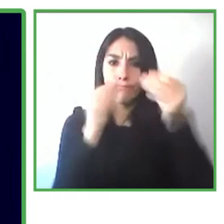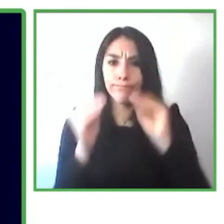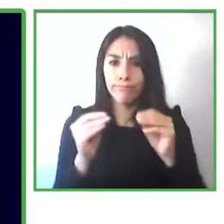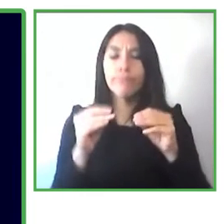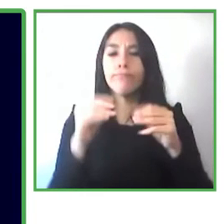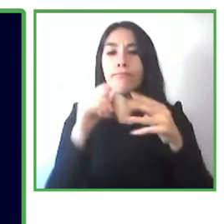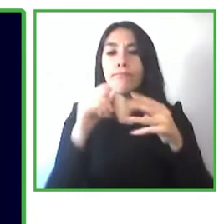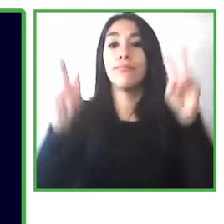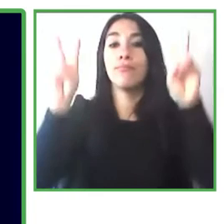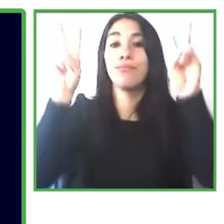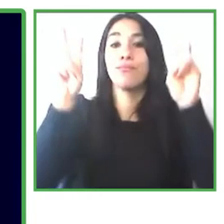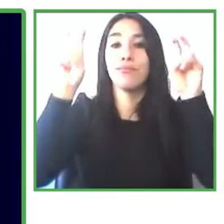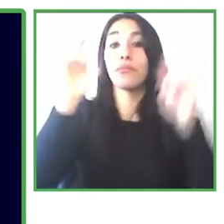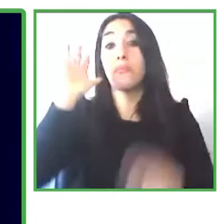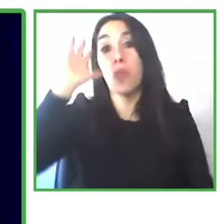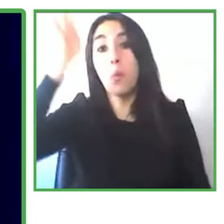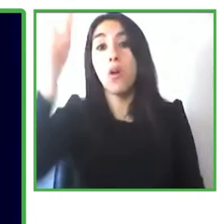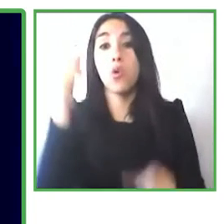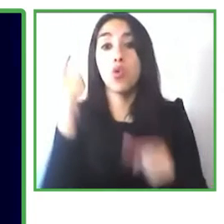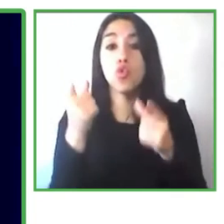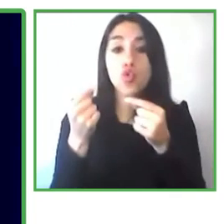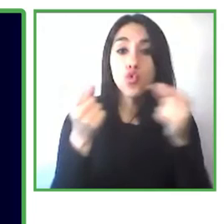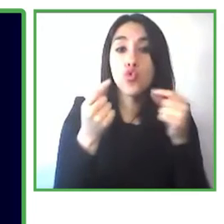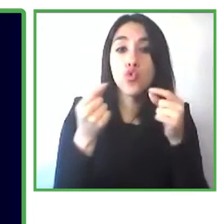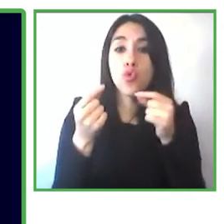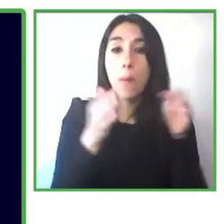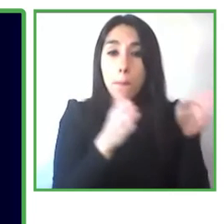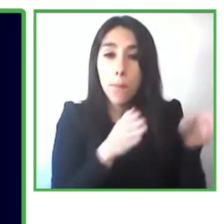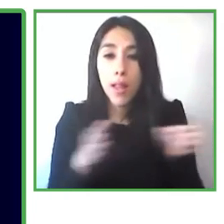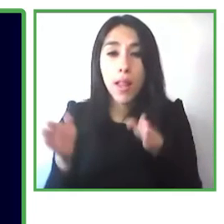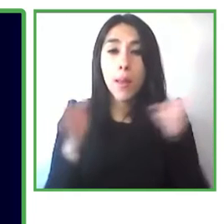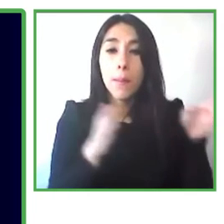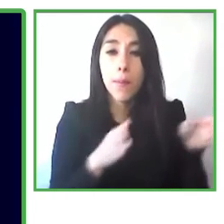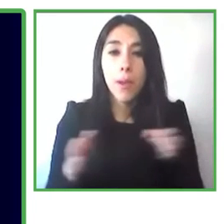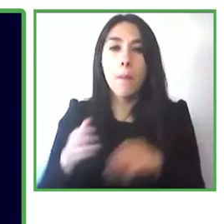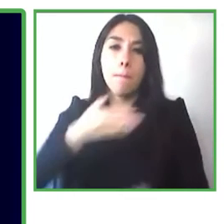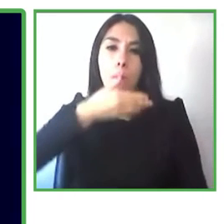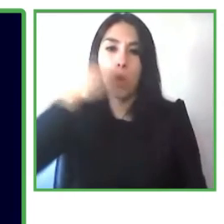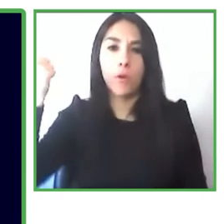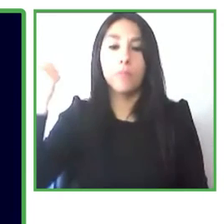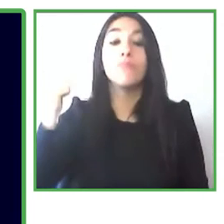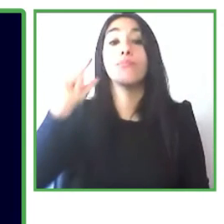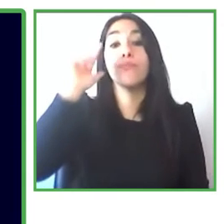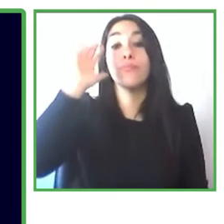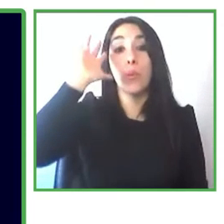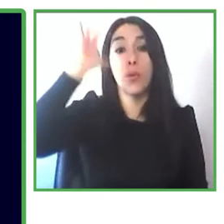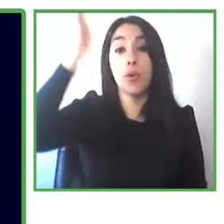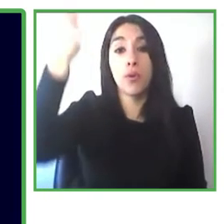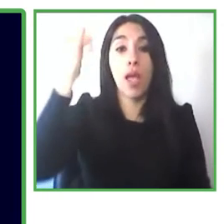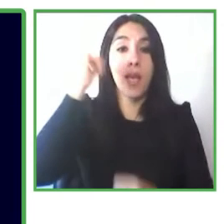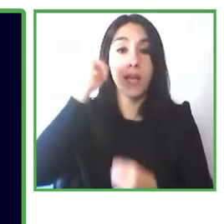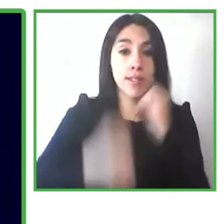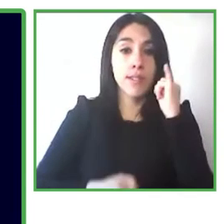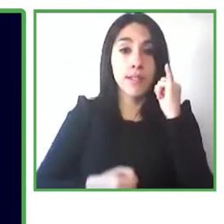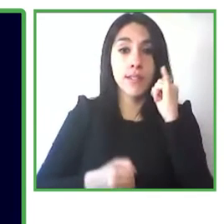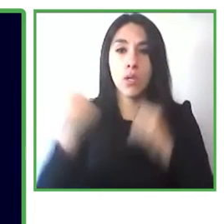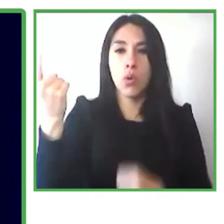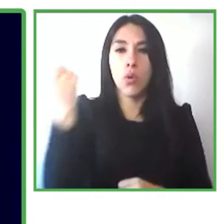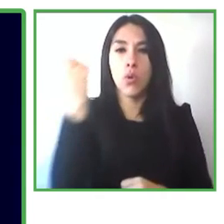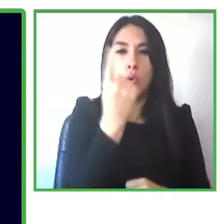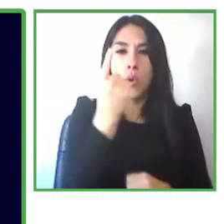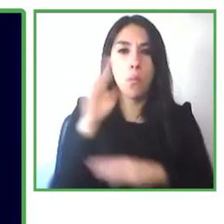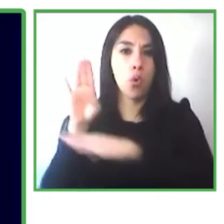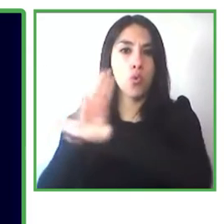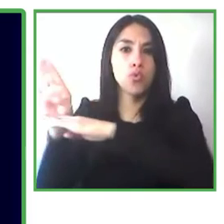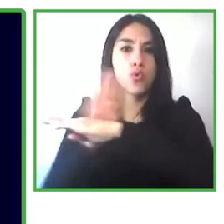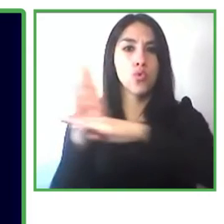different plans and elaborate also an action plan. After that, each company is going to be able to visualize